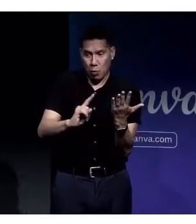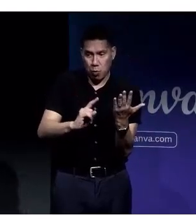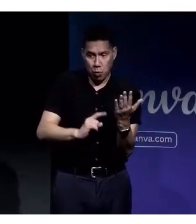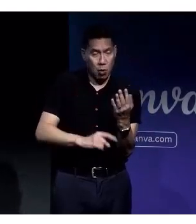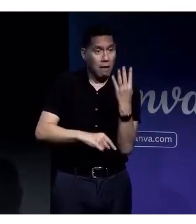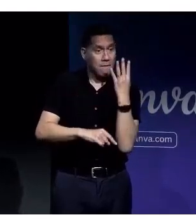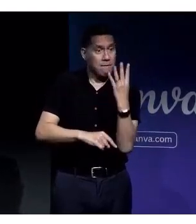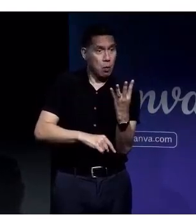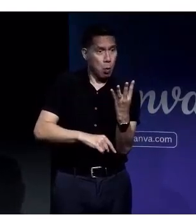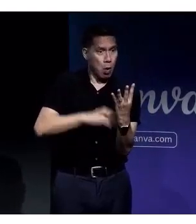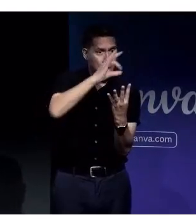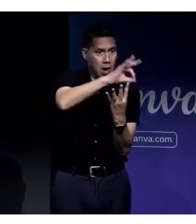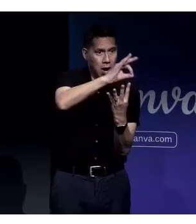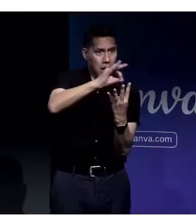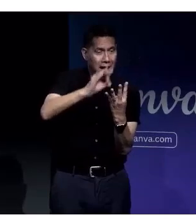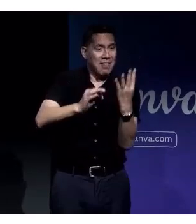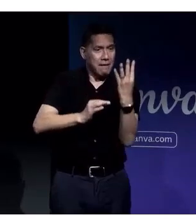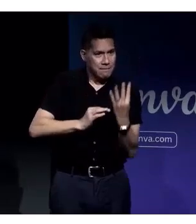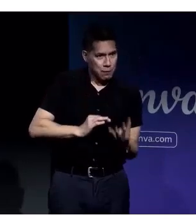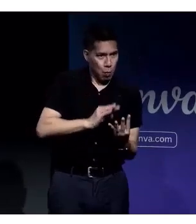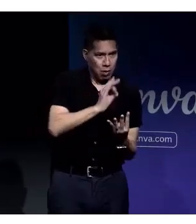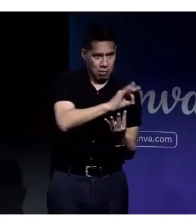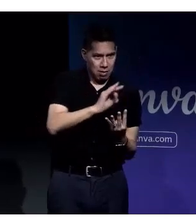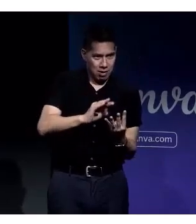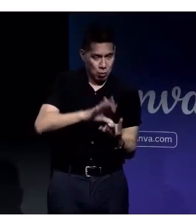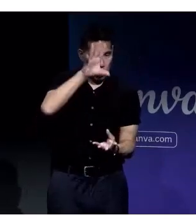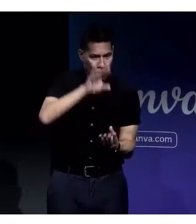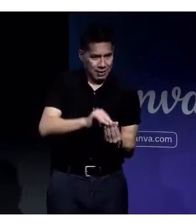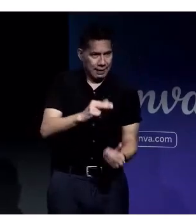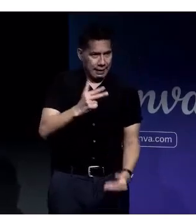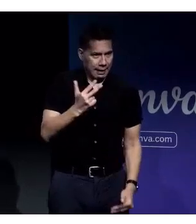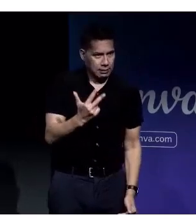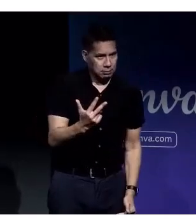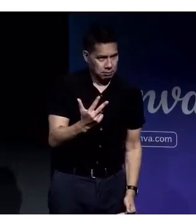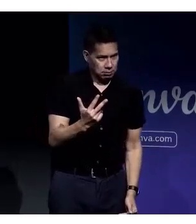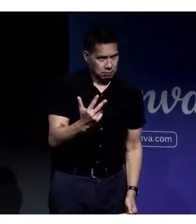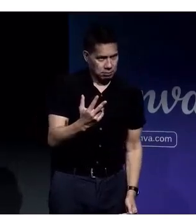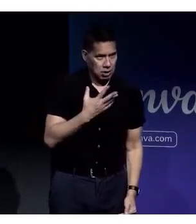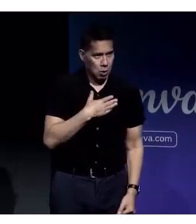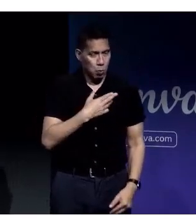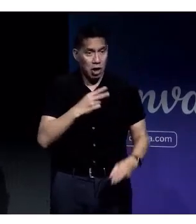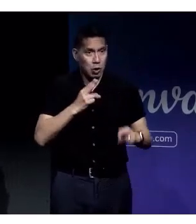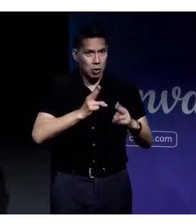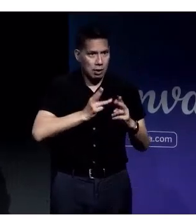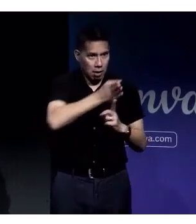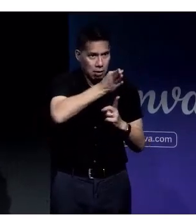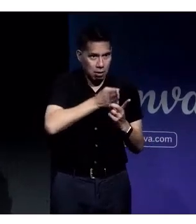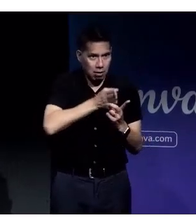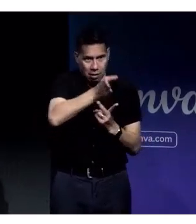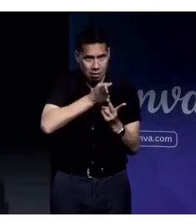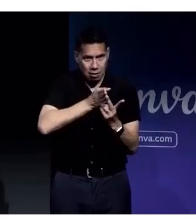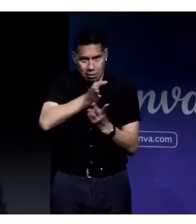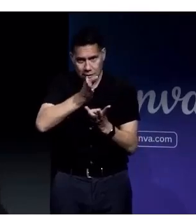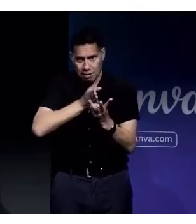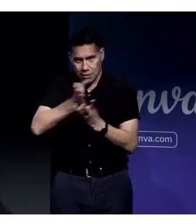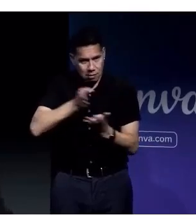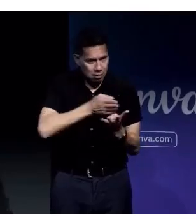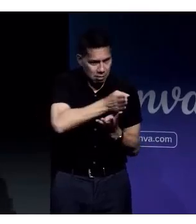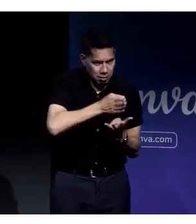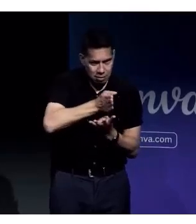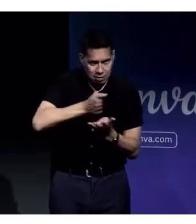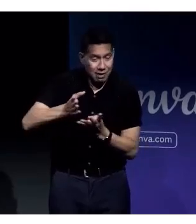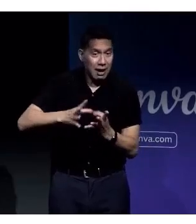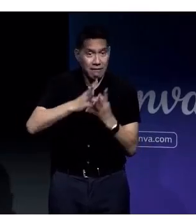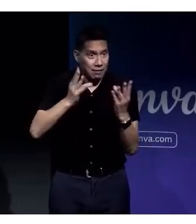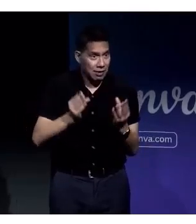2 rows of 4 buttons. We now have 8 quick link buttons. We want you to get everywhere in the app. Go to